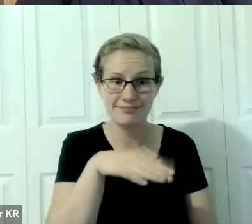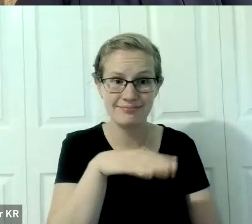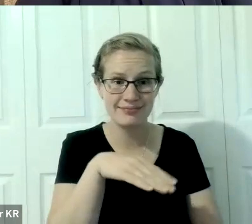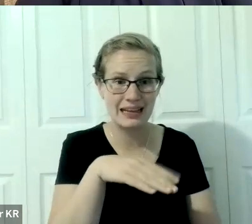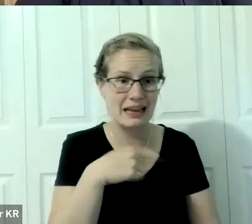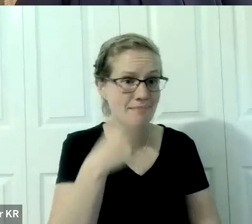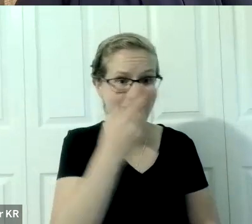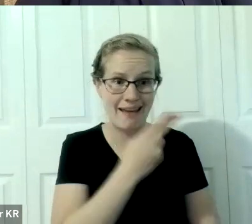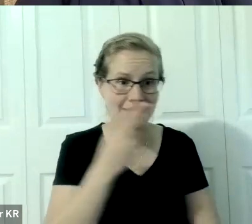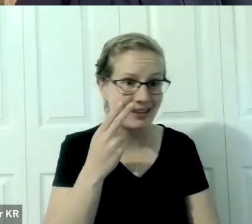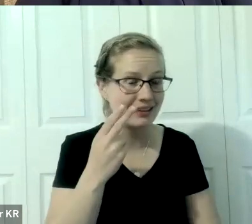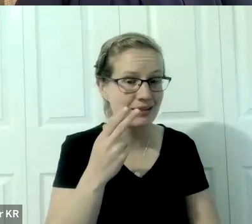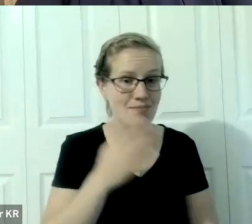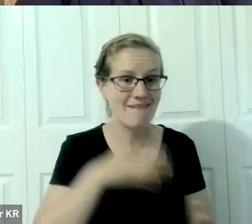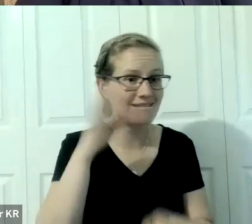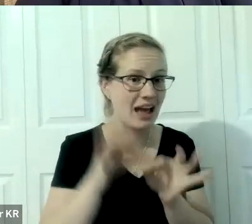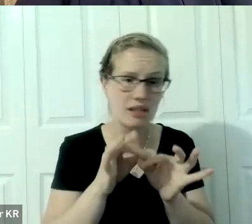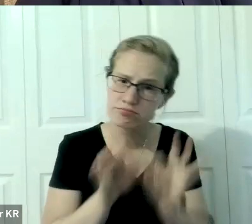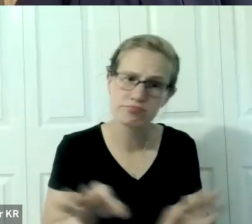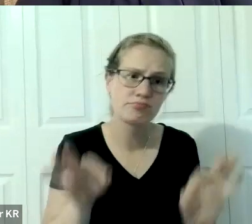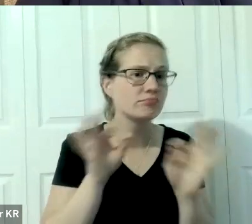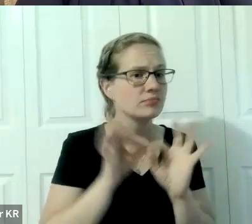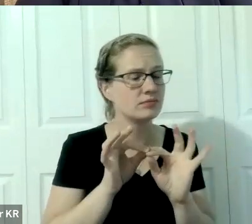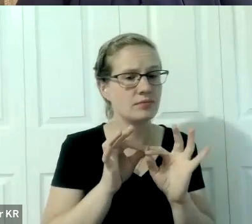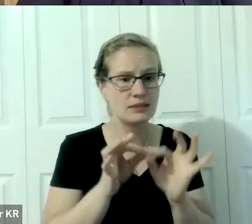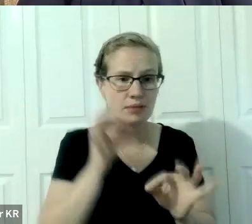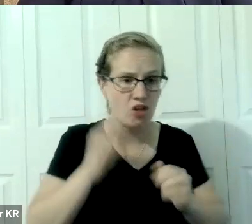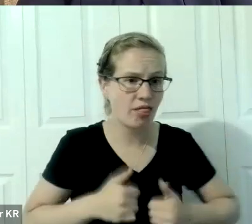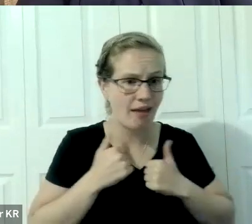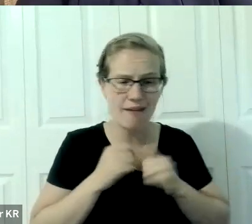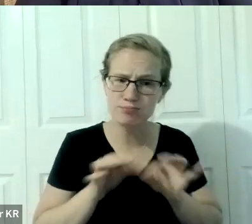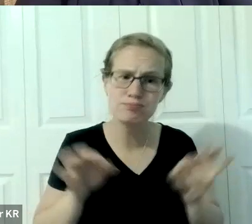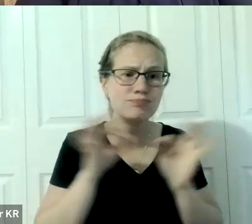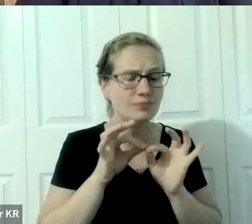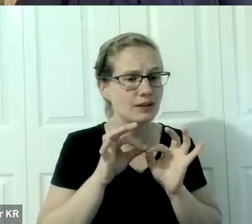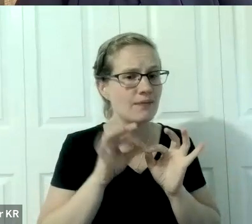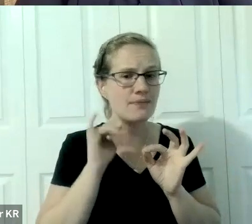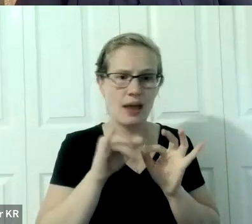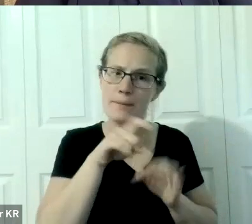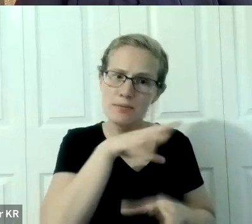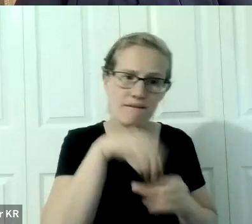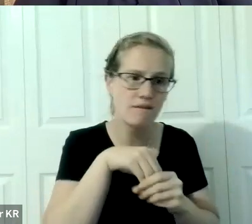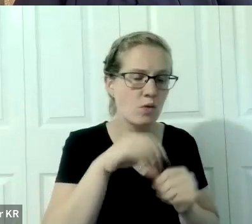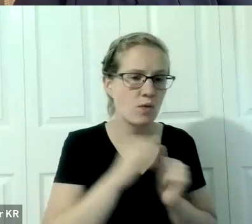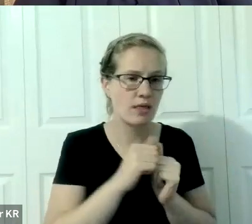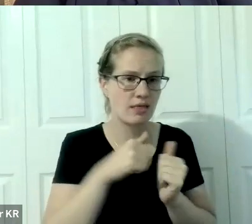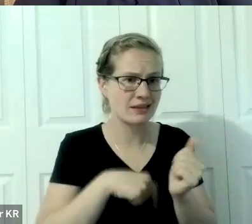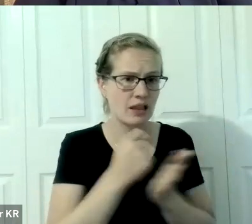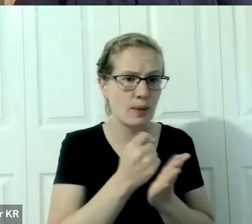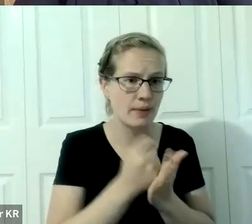I'm Catholic. My faith is extremely important. My spiritual life, that's got to be a part of the therapy that I'm